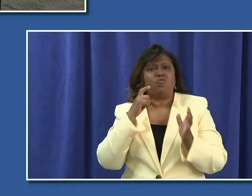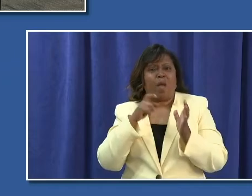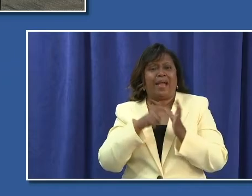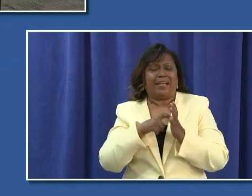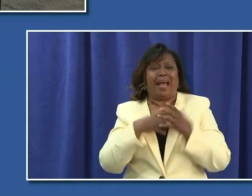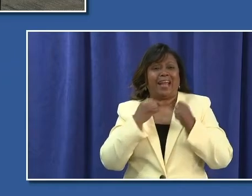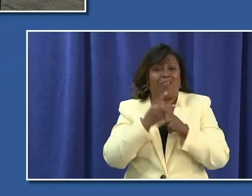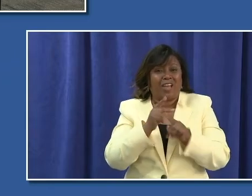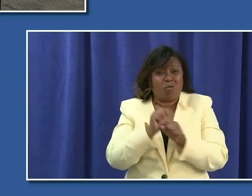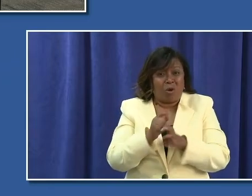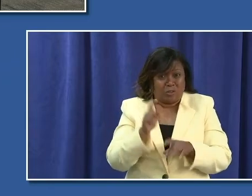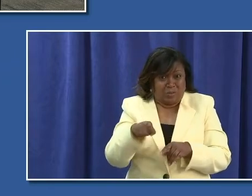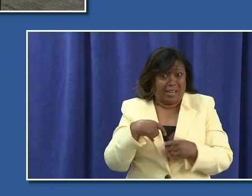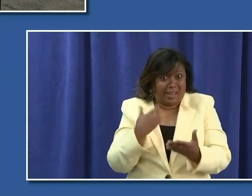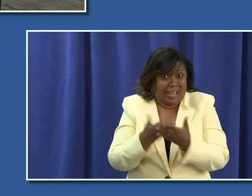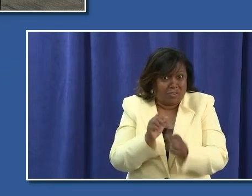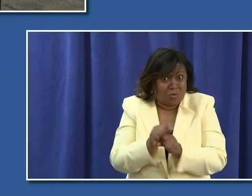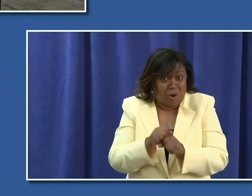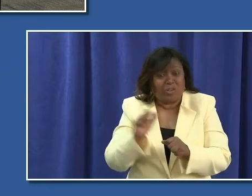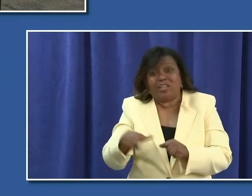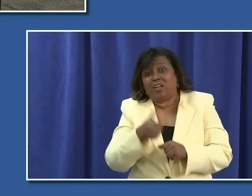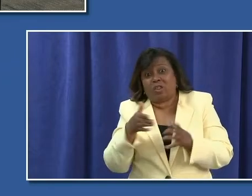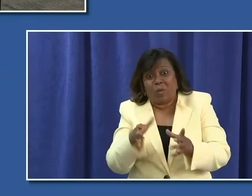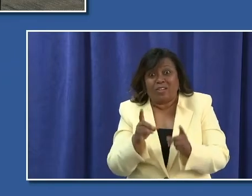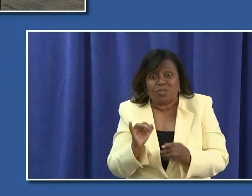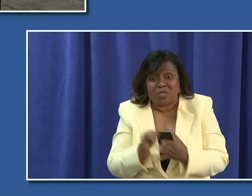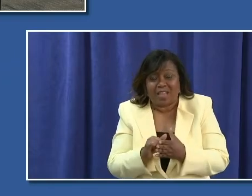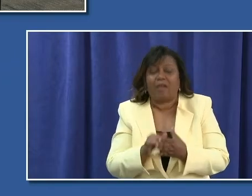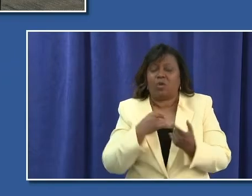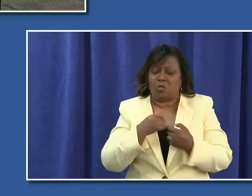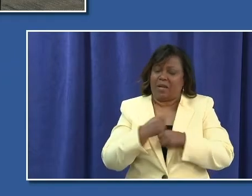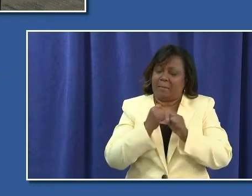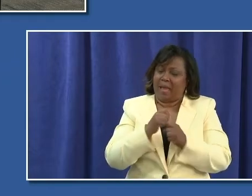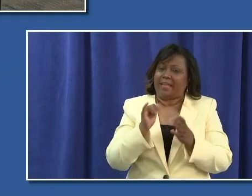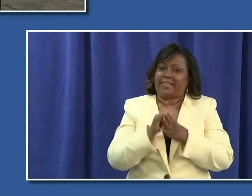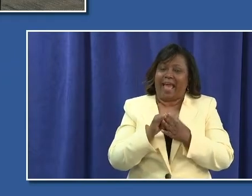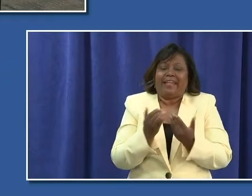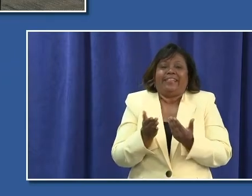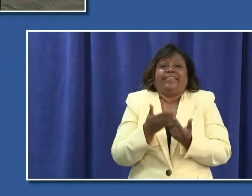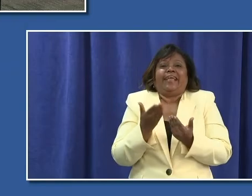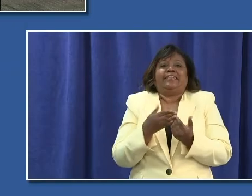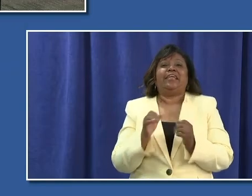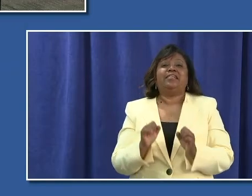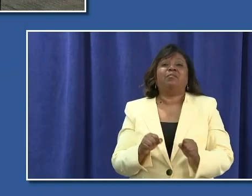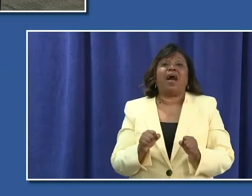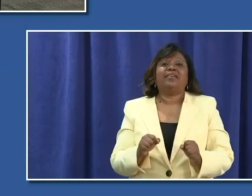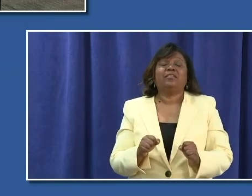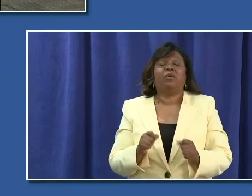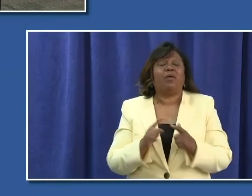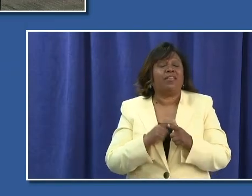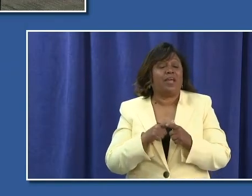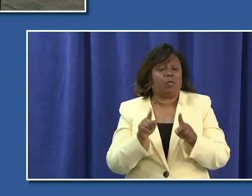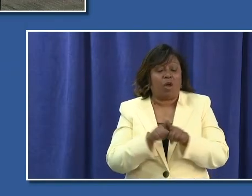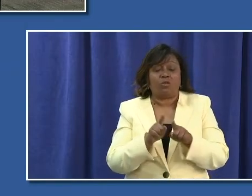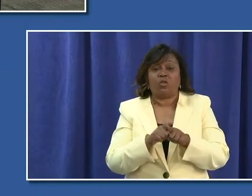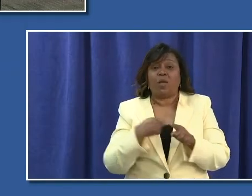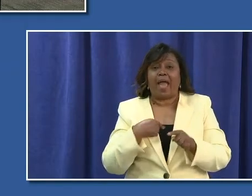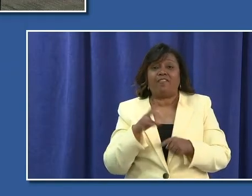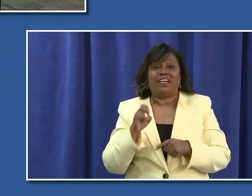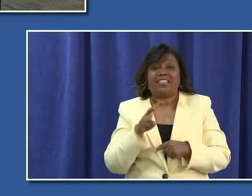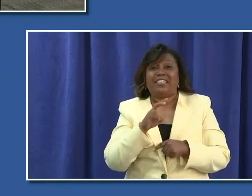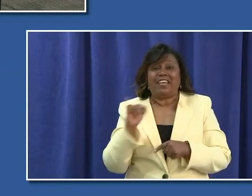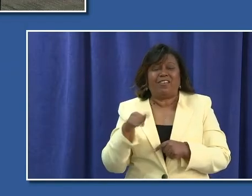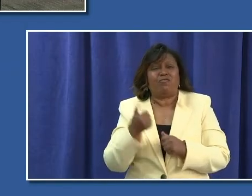recognize that healthcare workers, that you need to get to work, you need another way to do it. We wanted to make that as easy as possible. And then we also have our Divvy